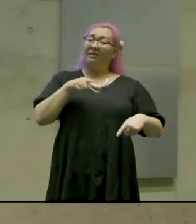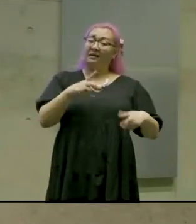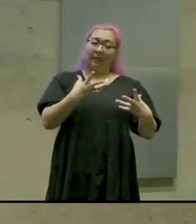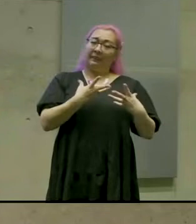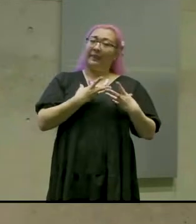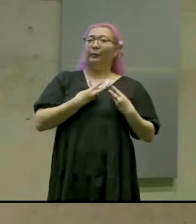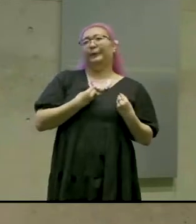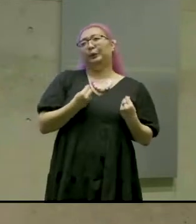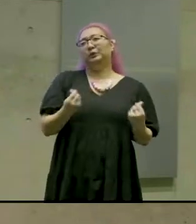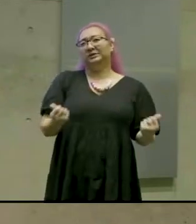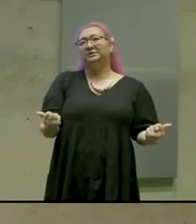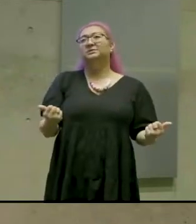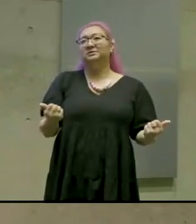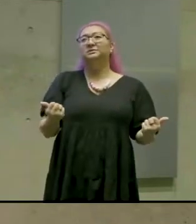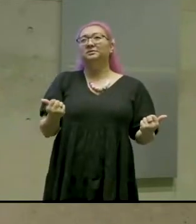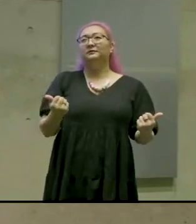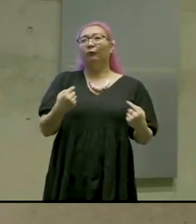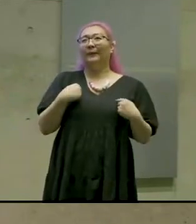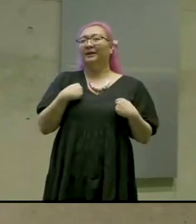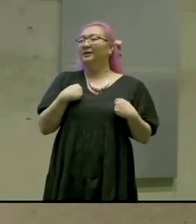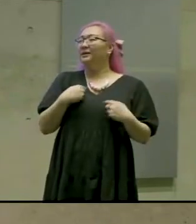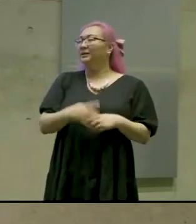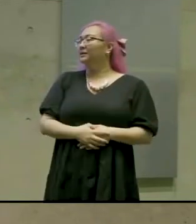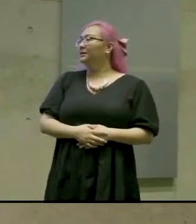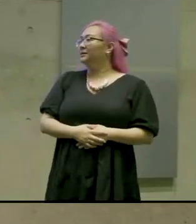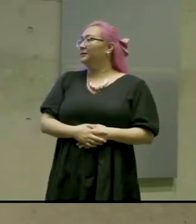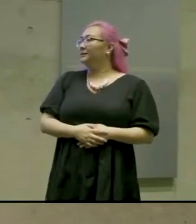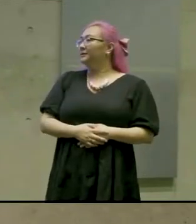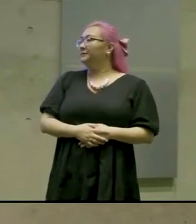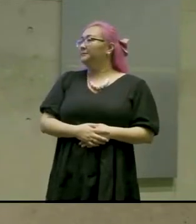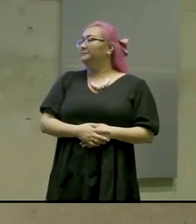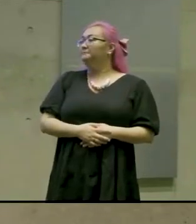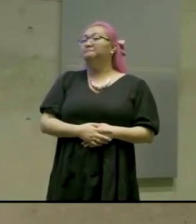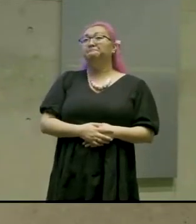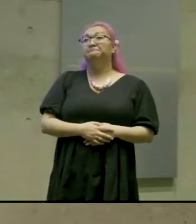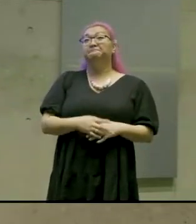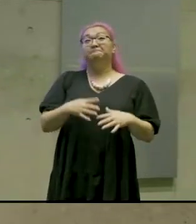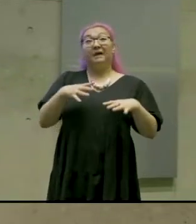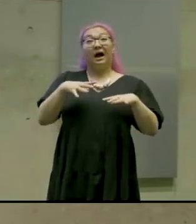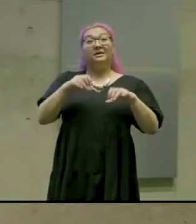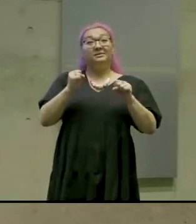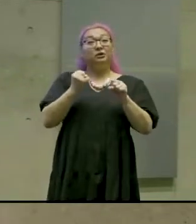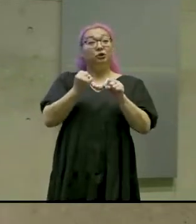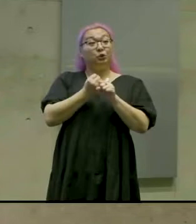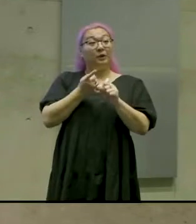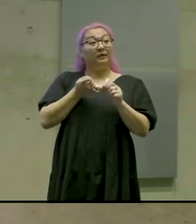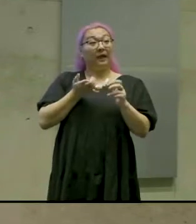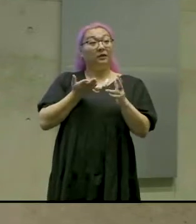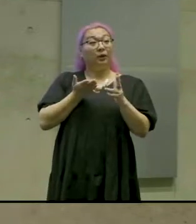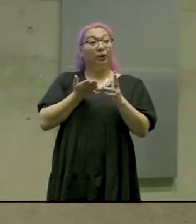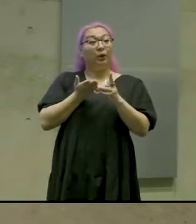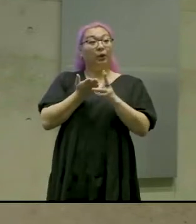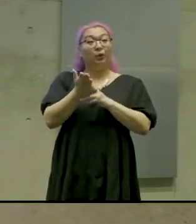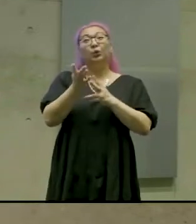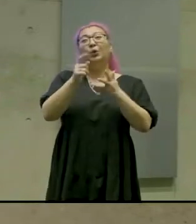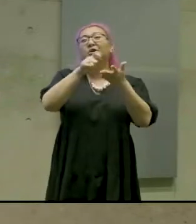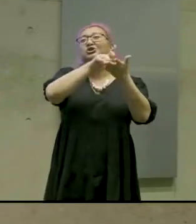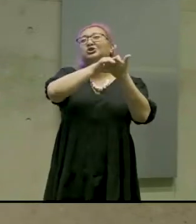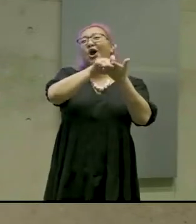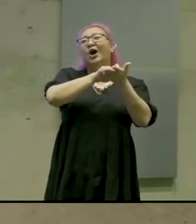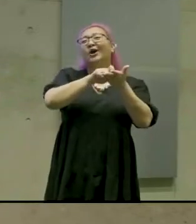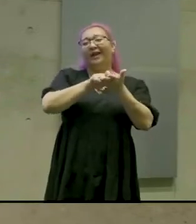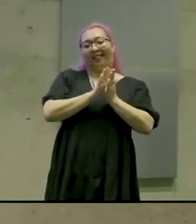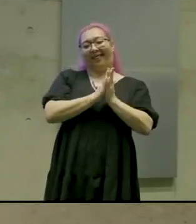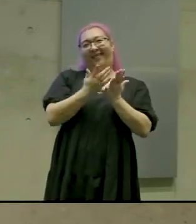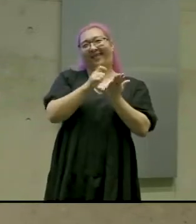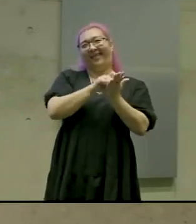me. And I started doing that through journaling. So a few years back, I started in the habit